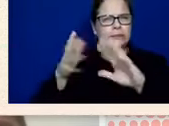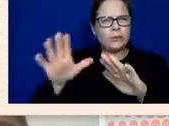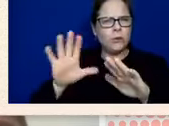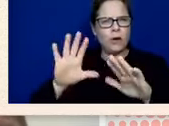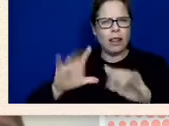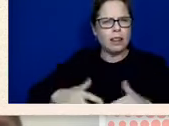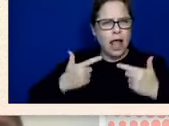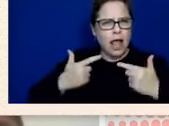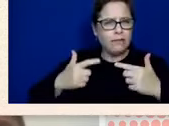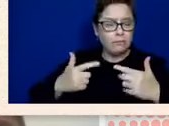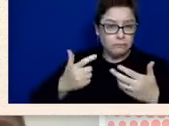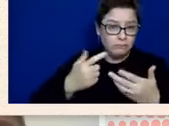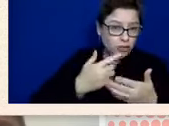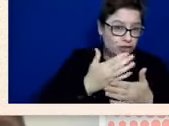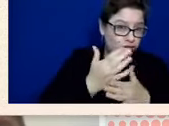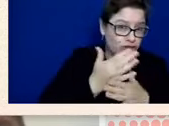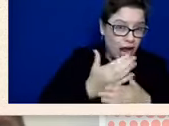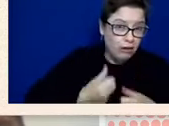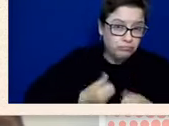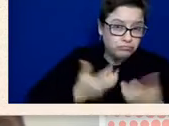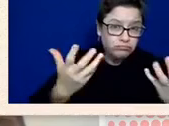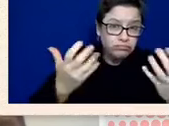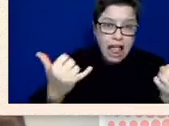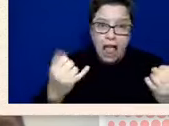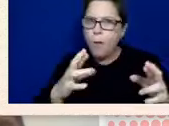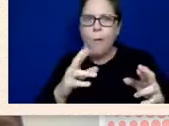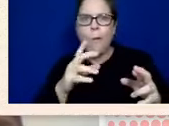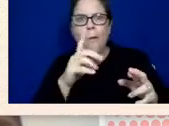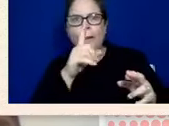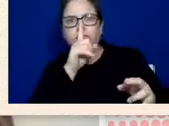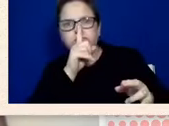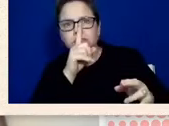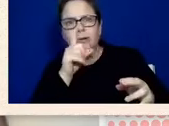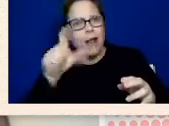that's fine. I mean, it's not really a yes or no question, but